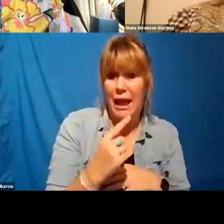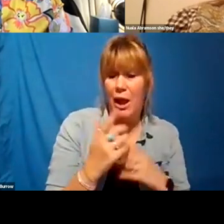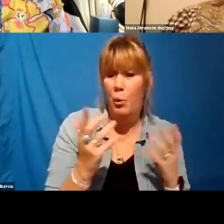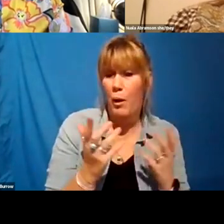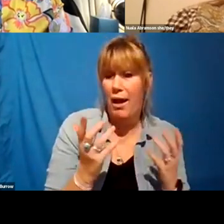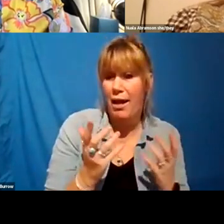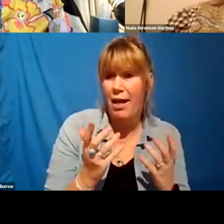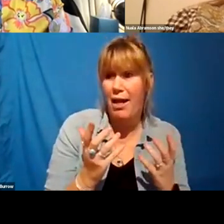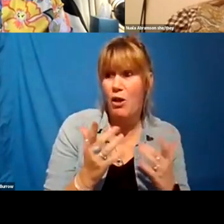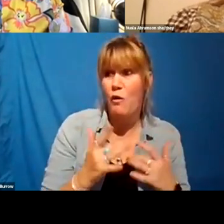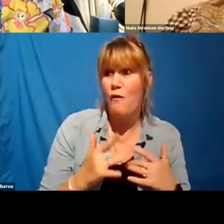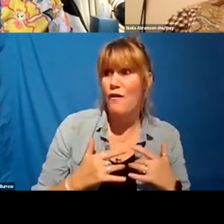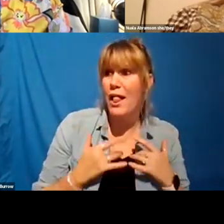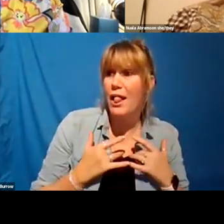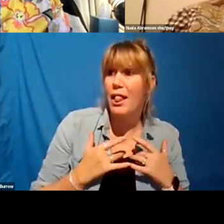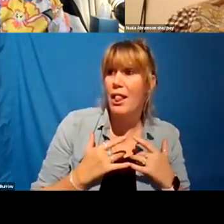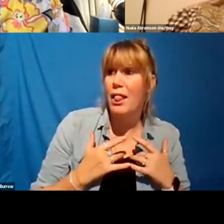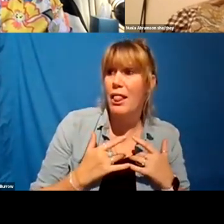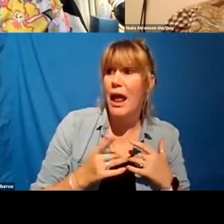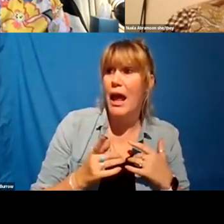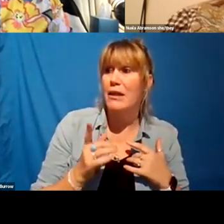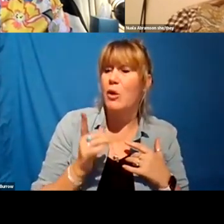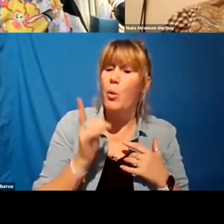it's the fripperies that women do at home.